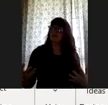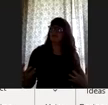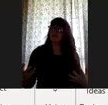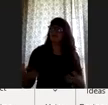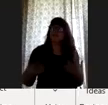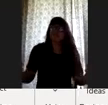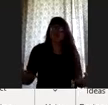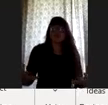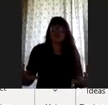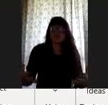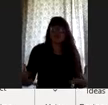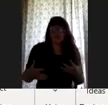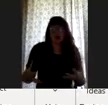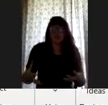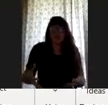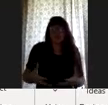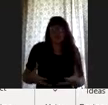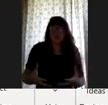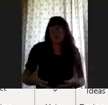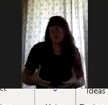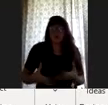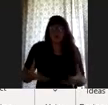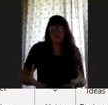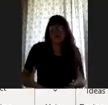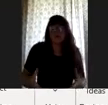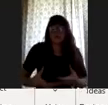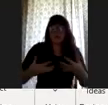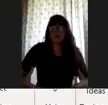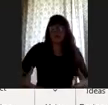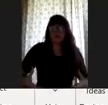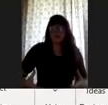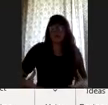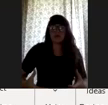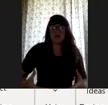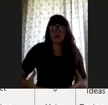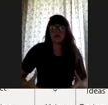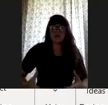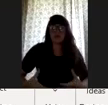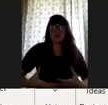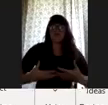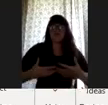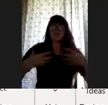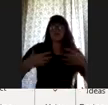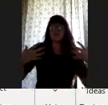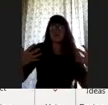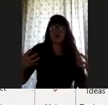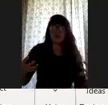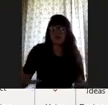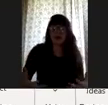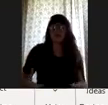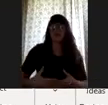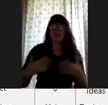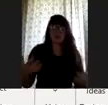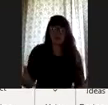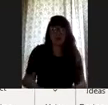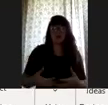willingness, but like your assurance, like your hope, your okay. what you rest in, what you know what I mean, what you have relied